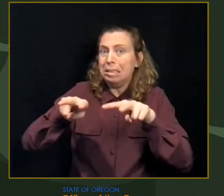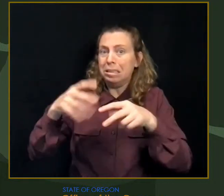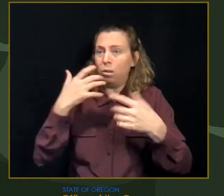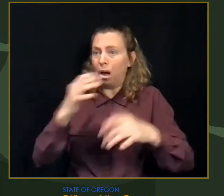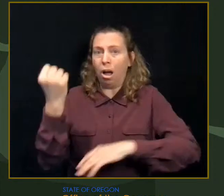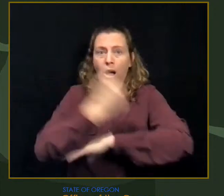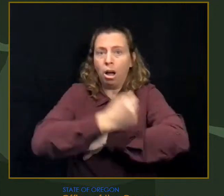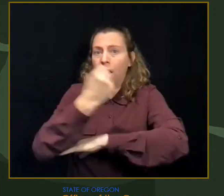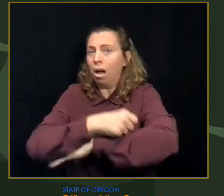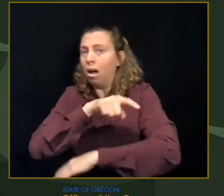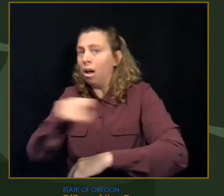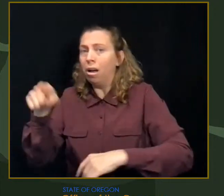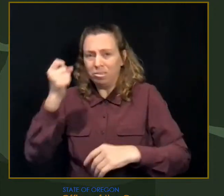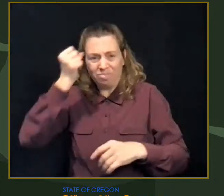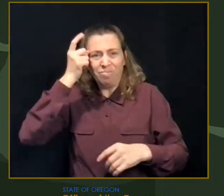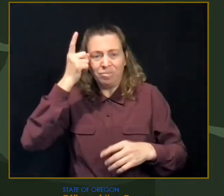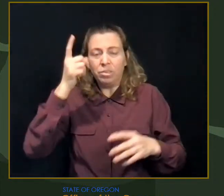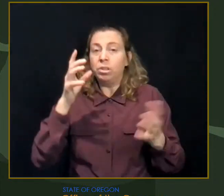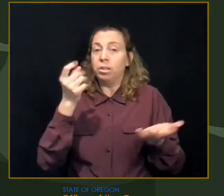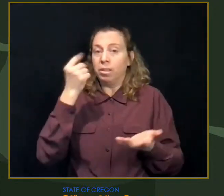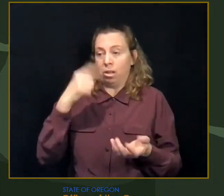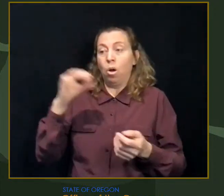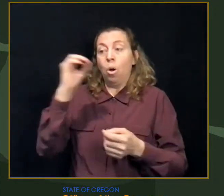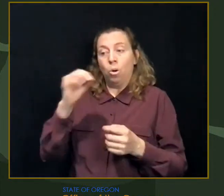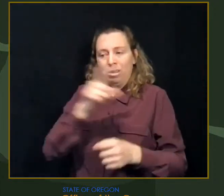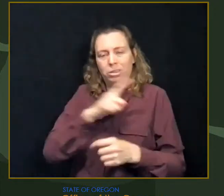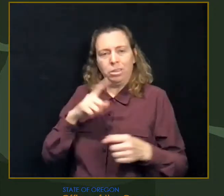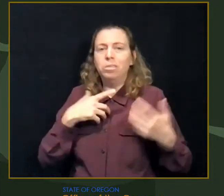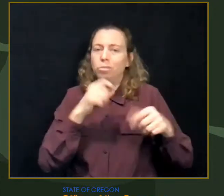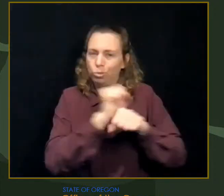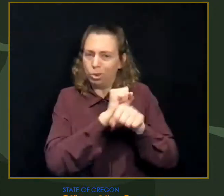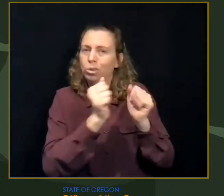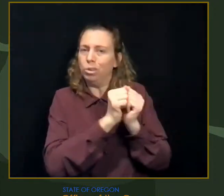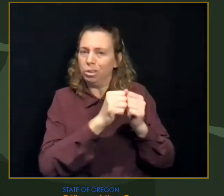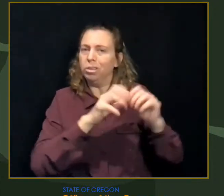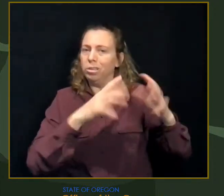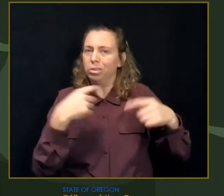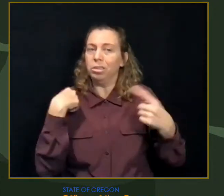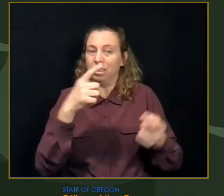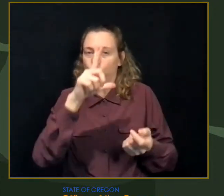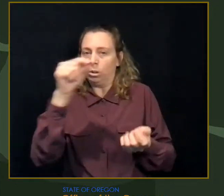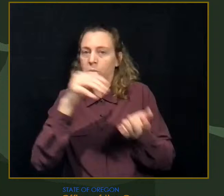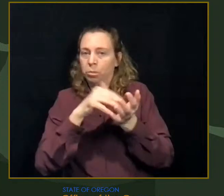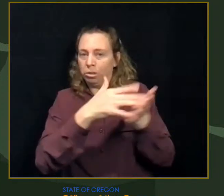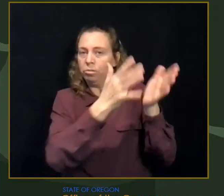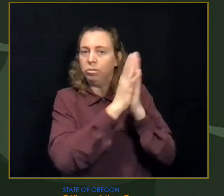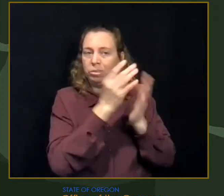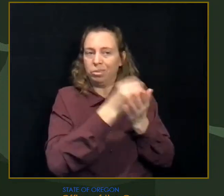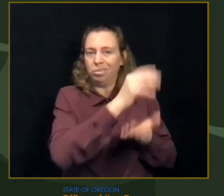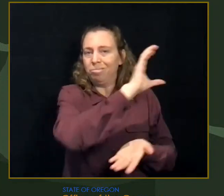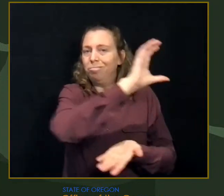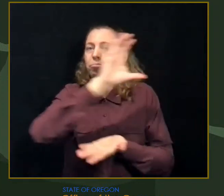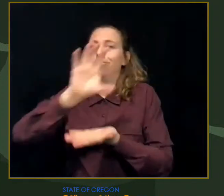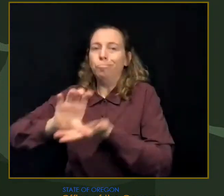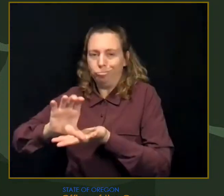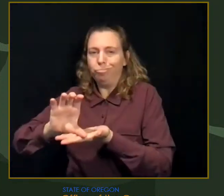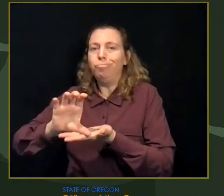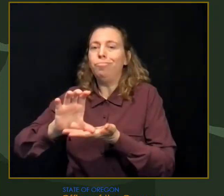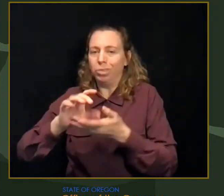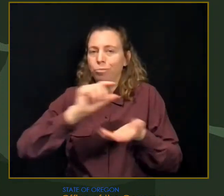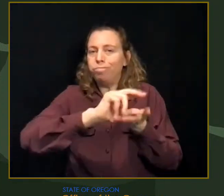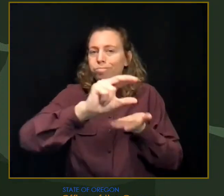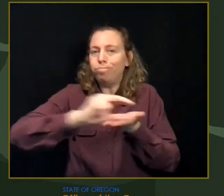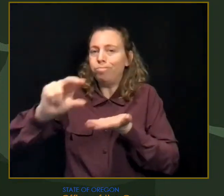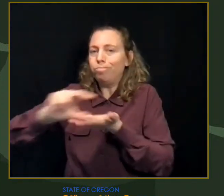a $20 million funding package that will go out to these 15 counties. In terms of why a statewide